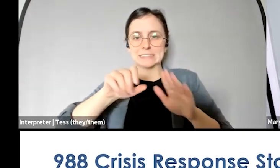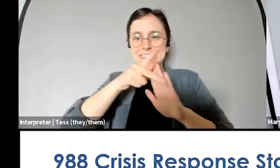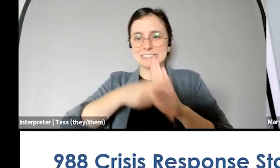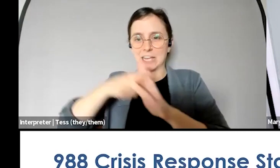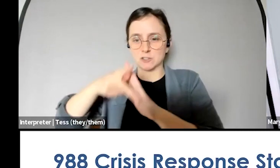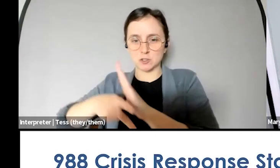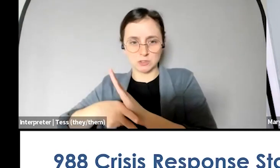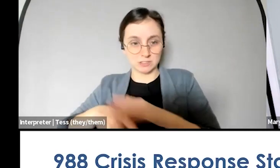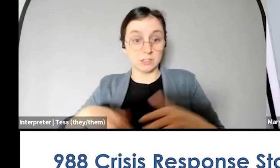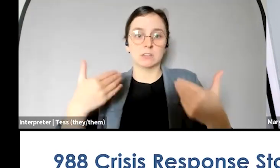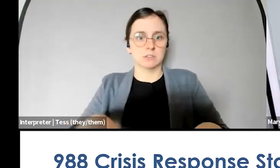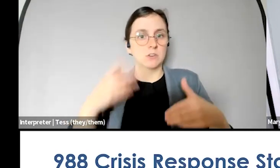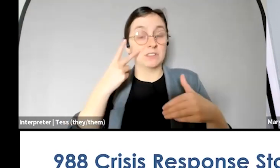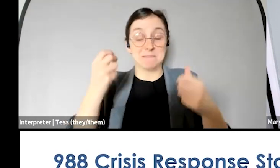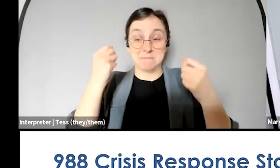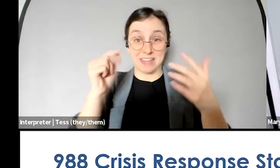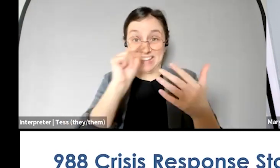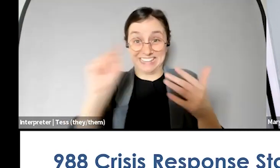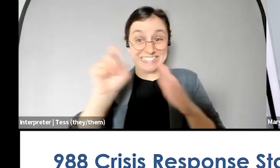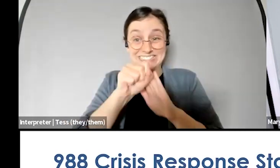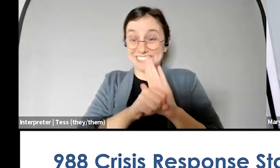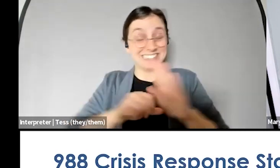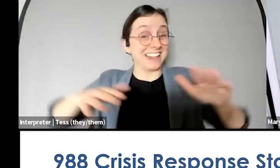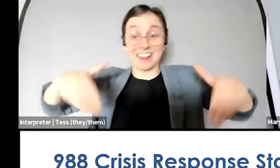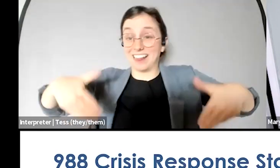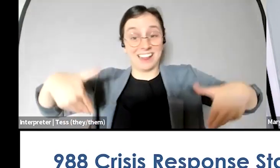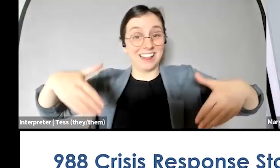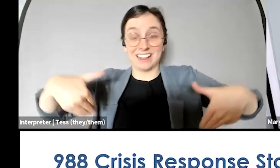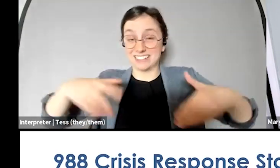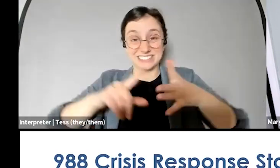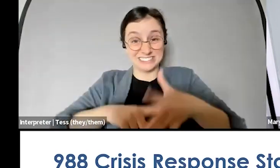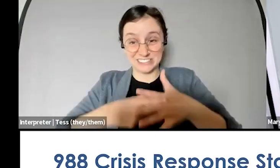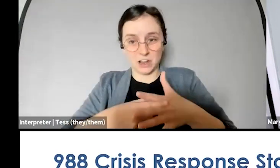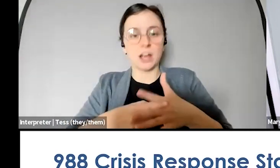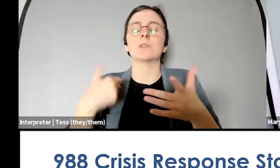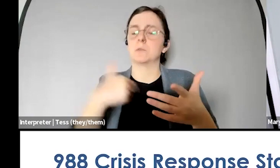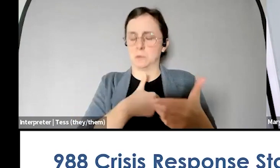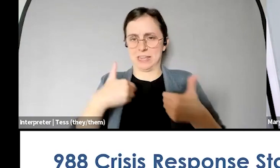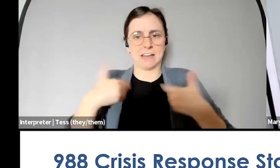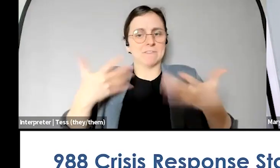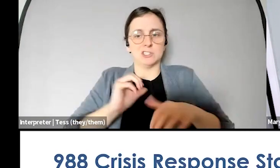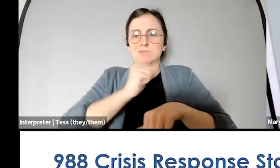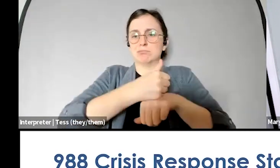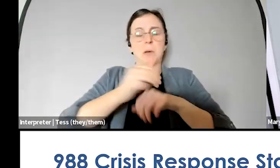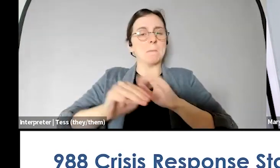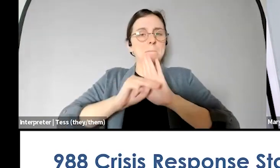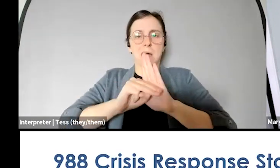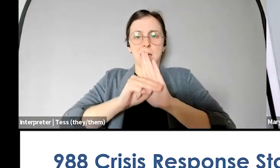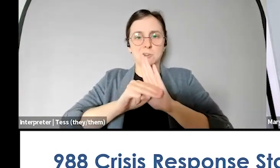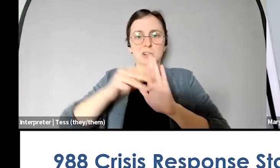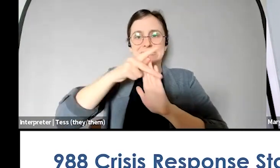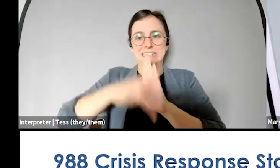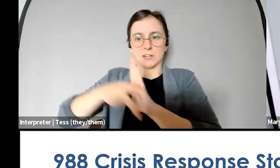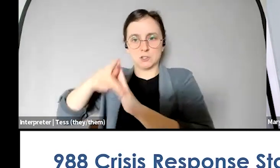of gray there, folks. So there's a lot more work to do. And we have a model statute as well as these examples. All of that can be